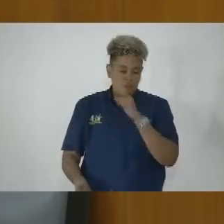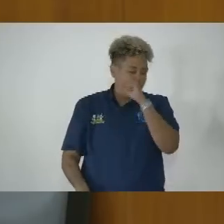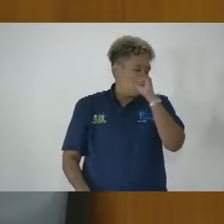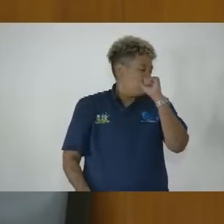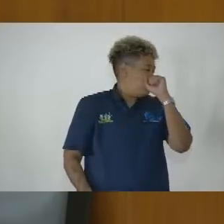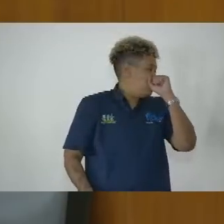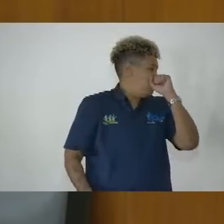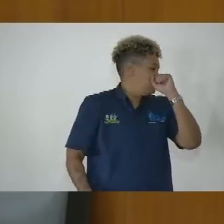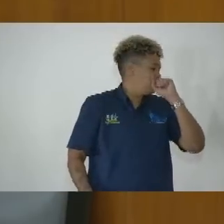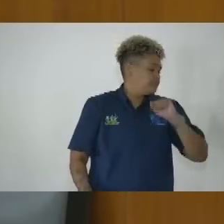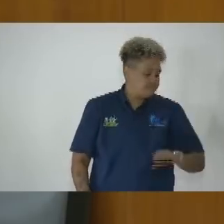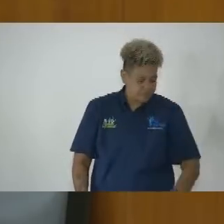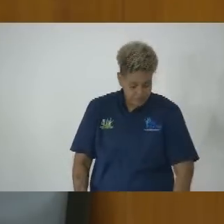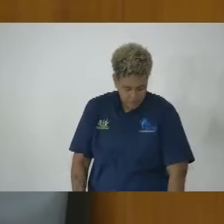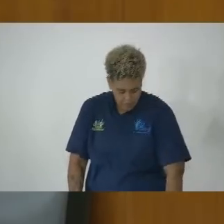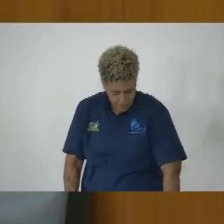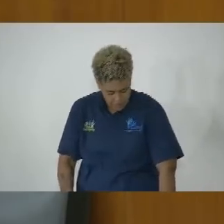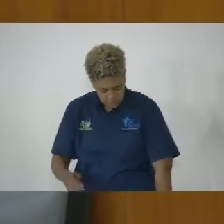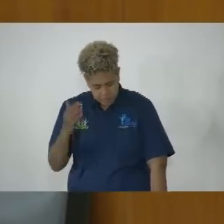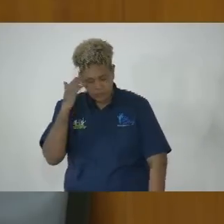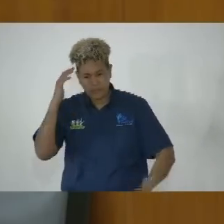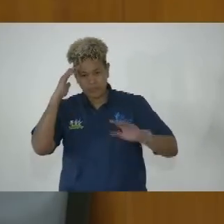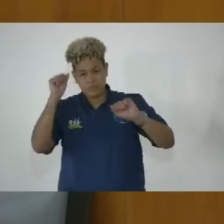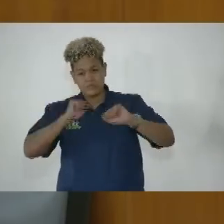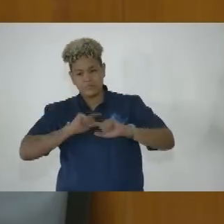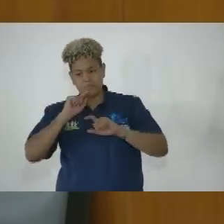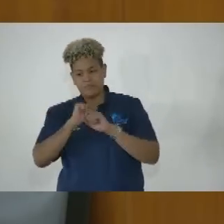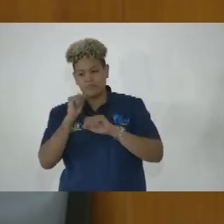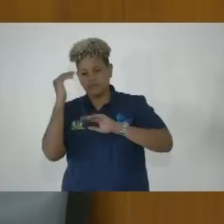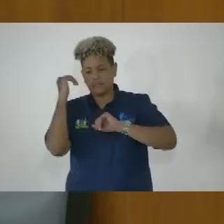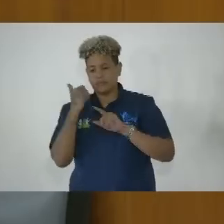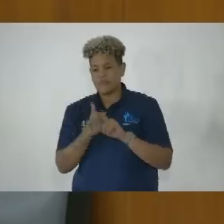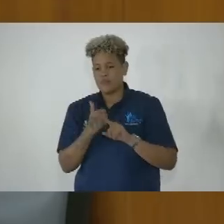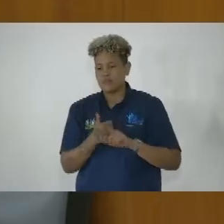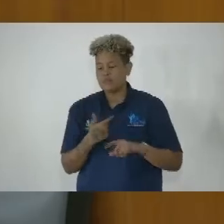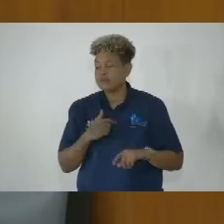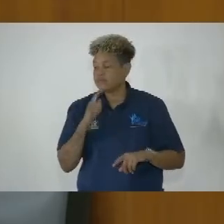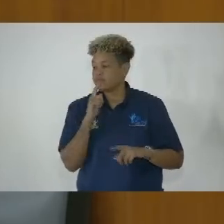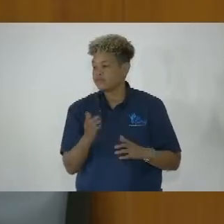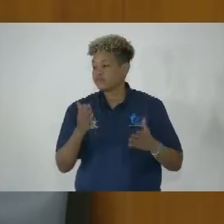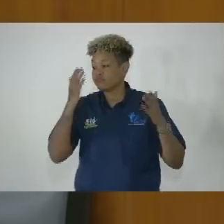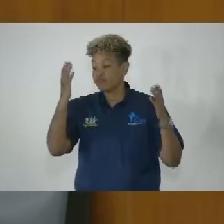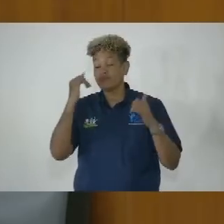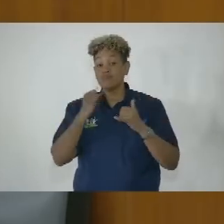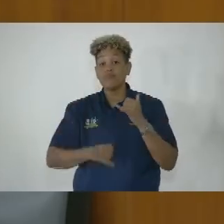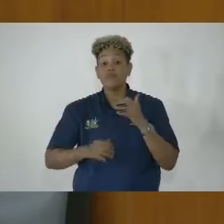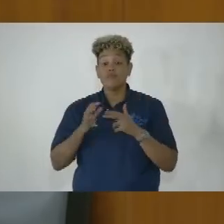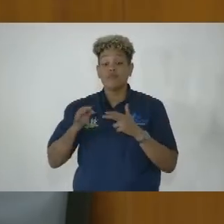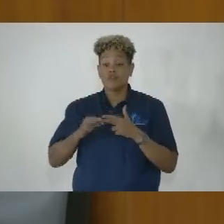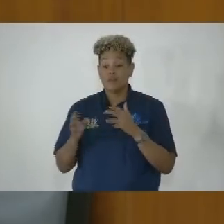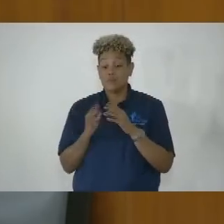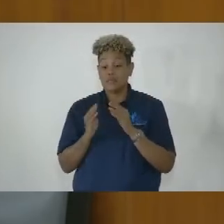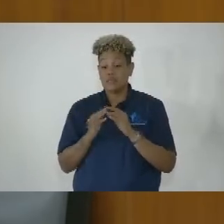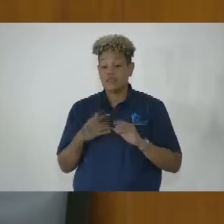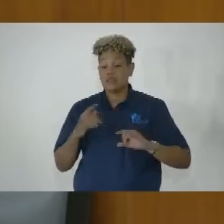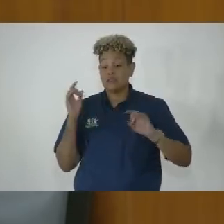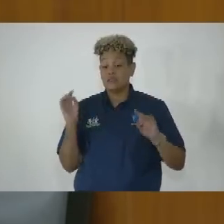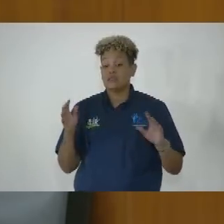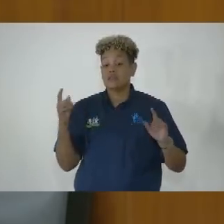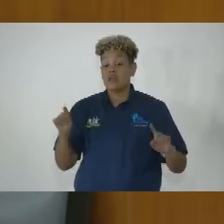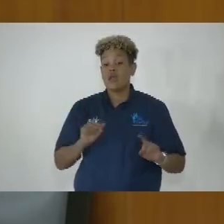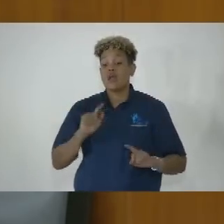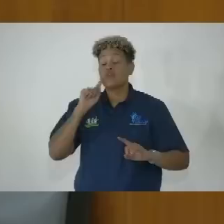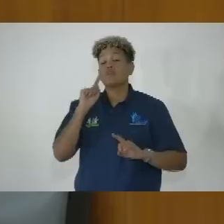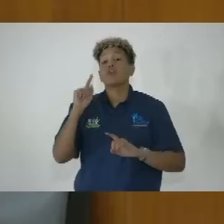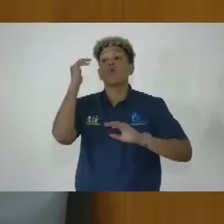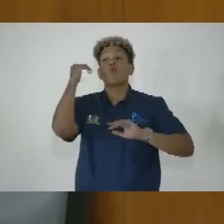And so, you know, Mr. President, I hope, and I raised it at the last joint select, I hope